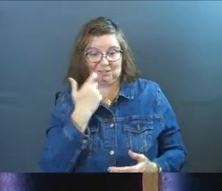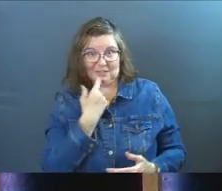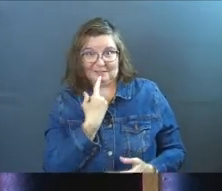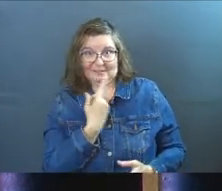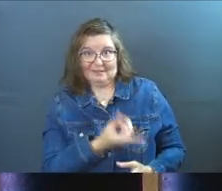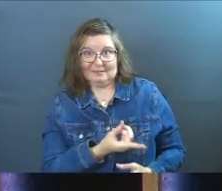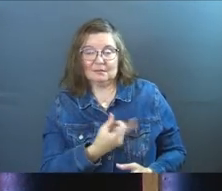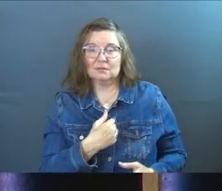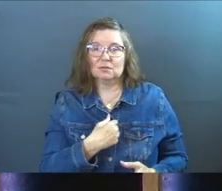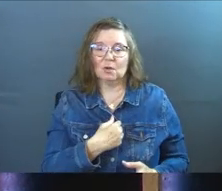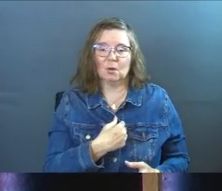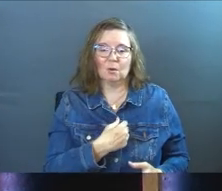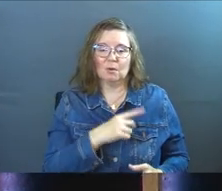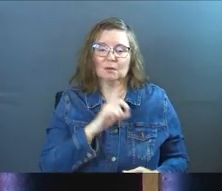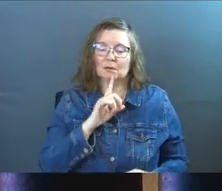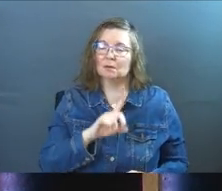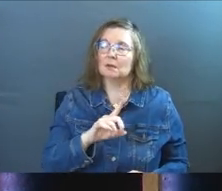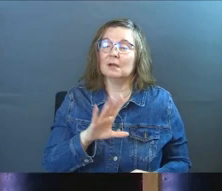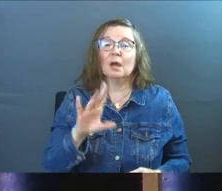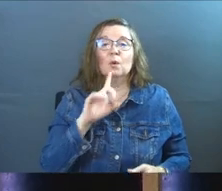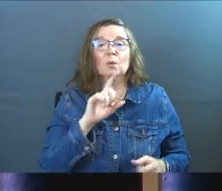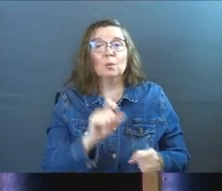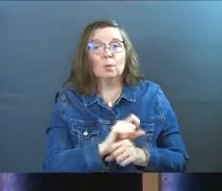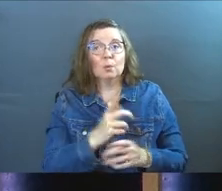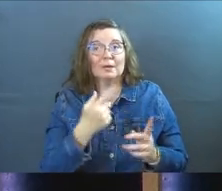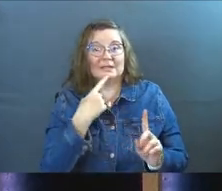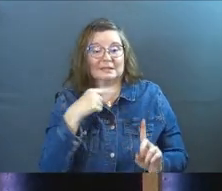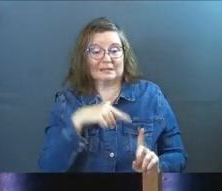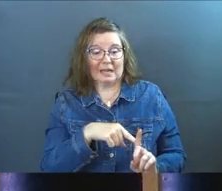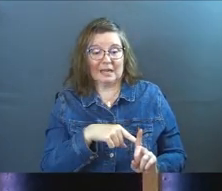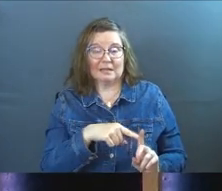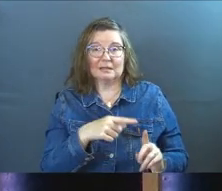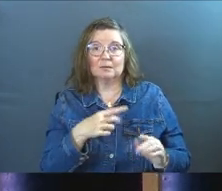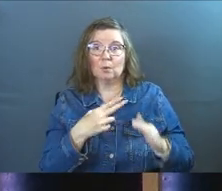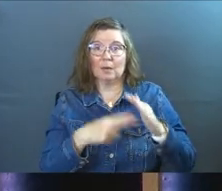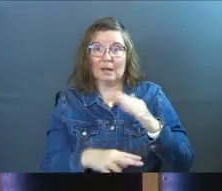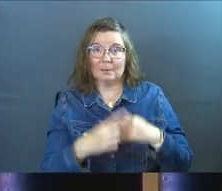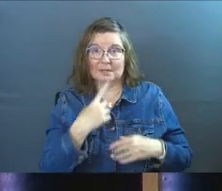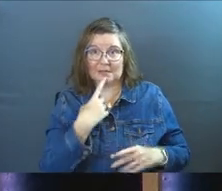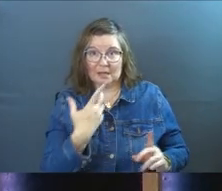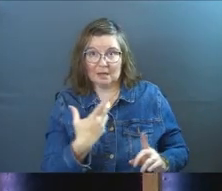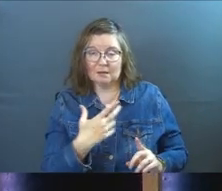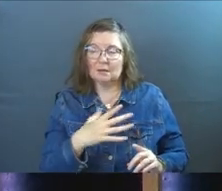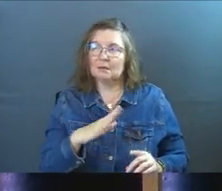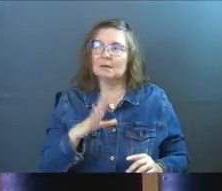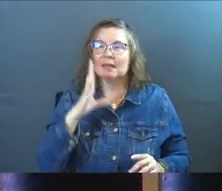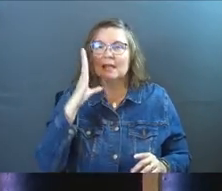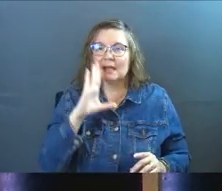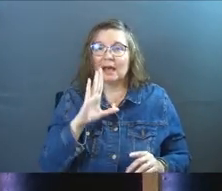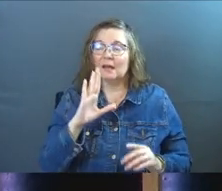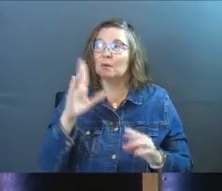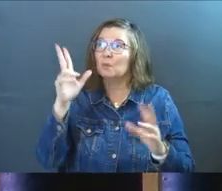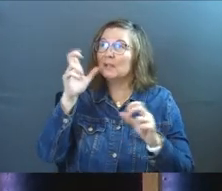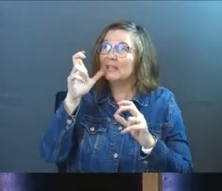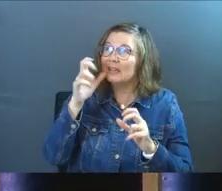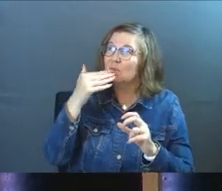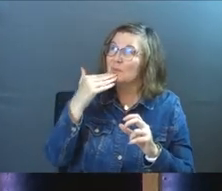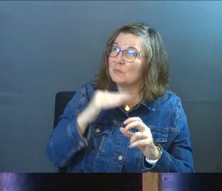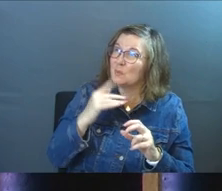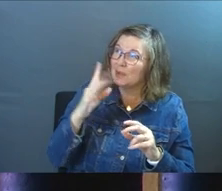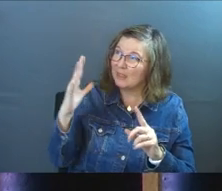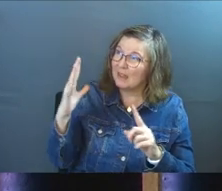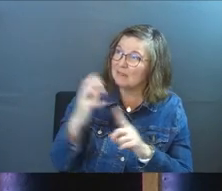him. So he responds back, and ultimately what he says, Habakkuk says in his response is, God, will evil, will the bad